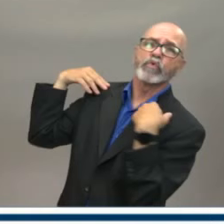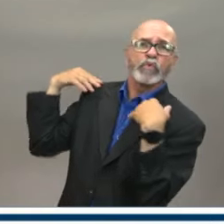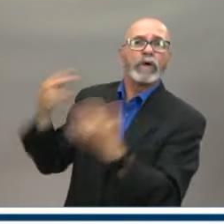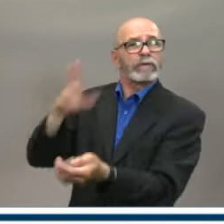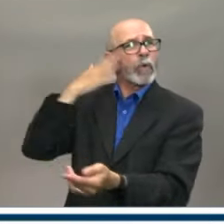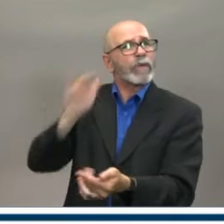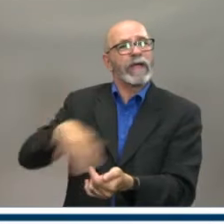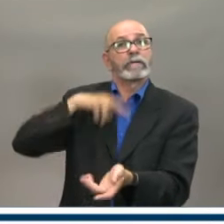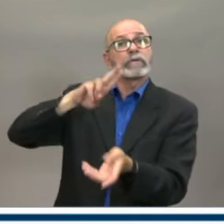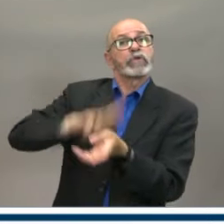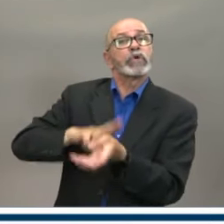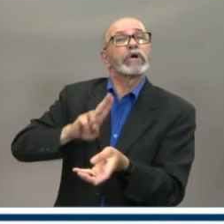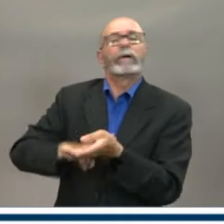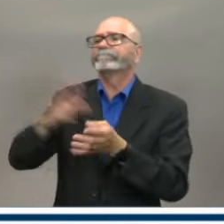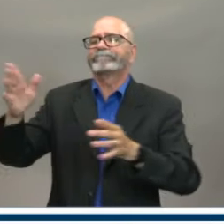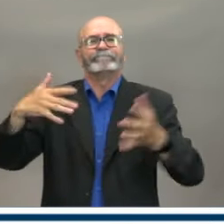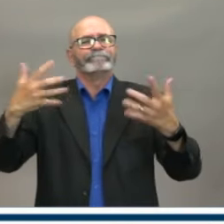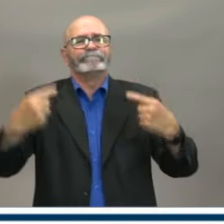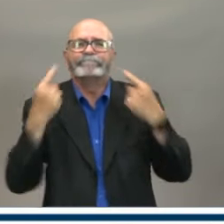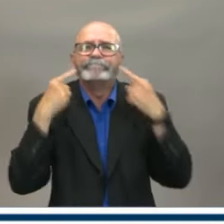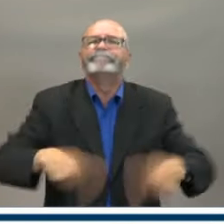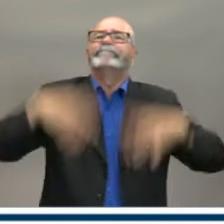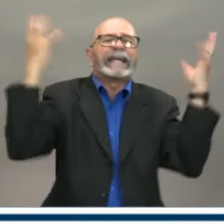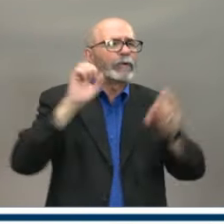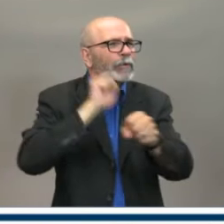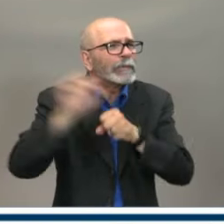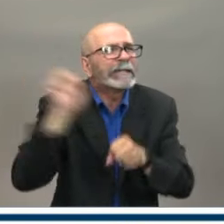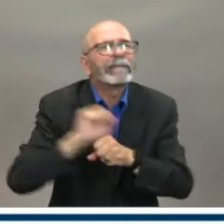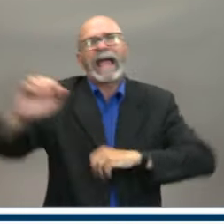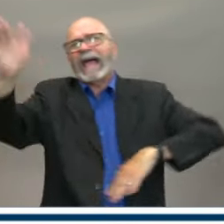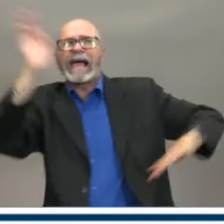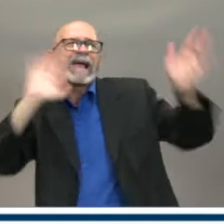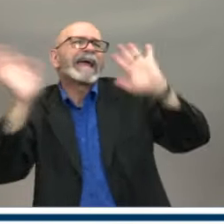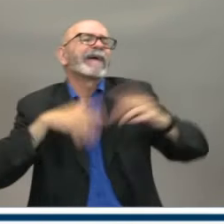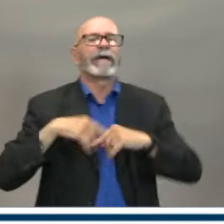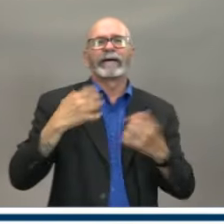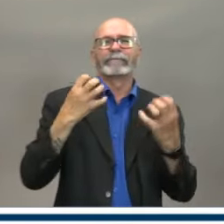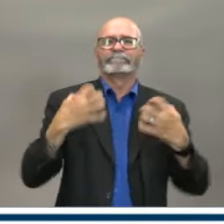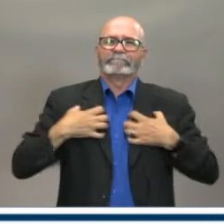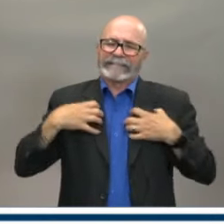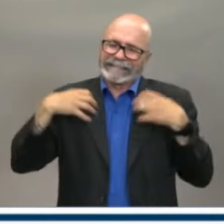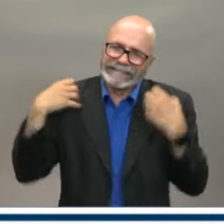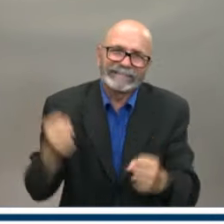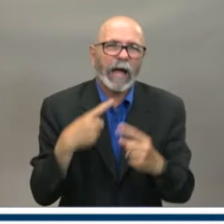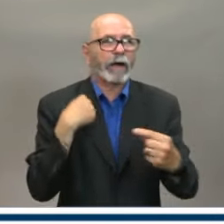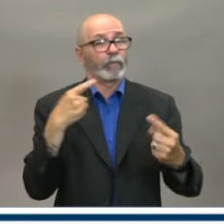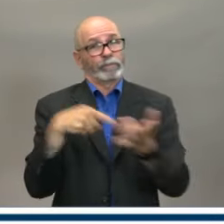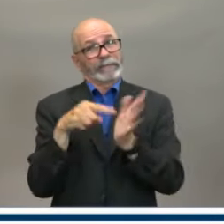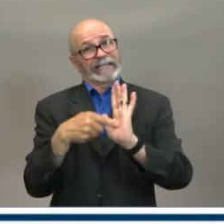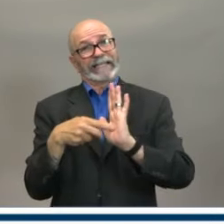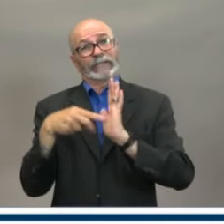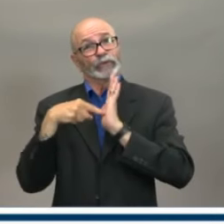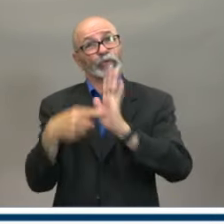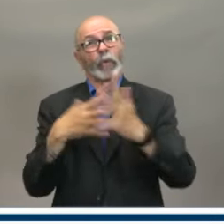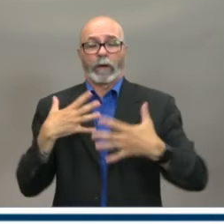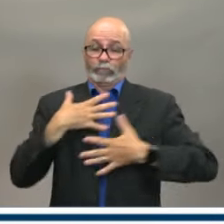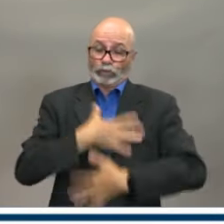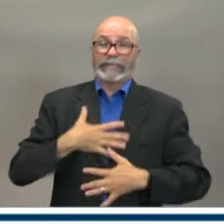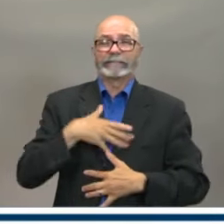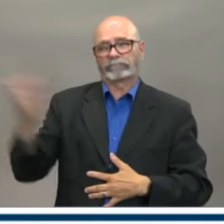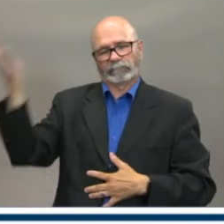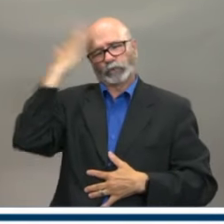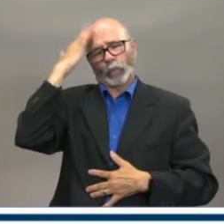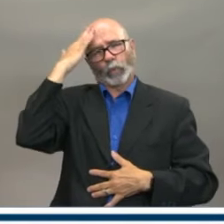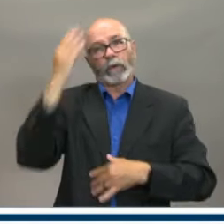social media. Let them know we appreciate not only what they're doing during COVID, but what they do all year